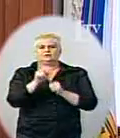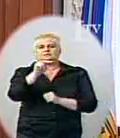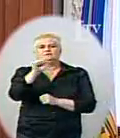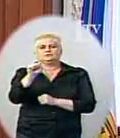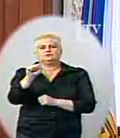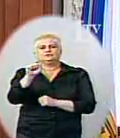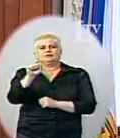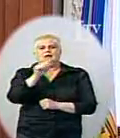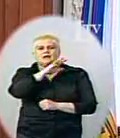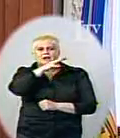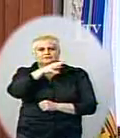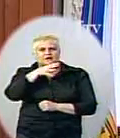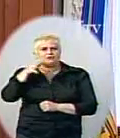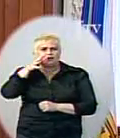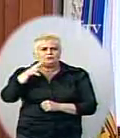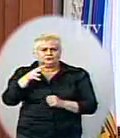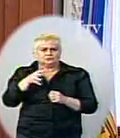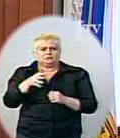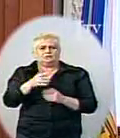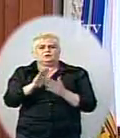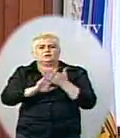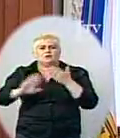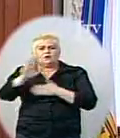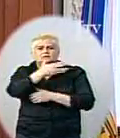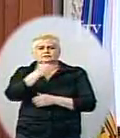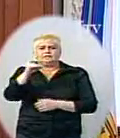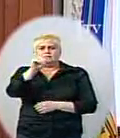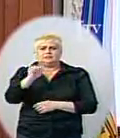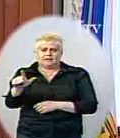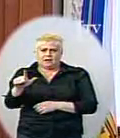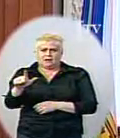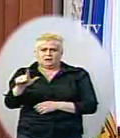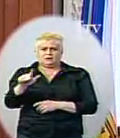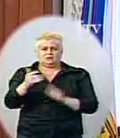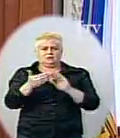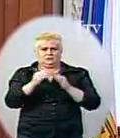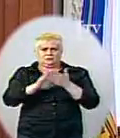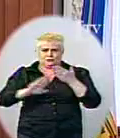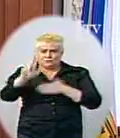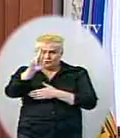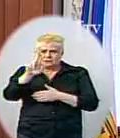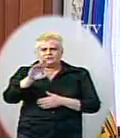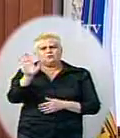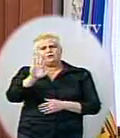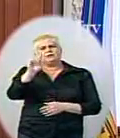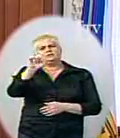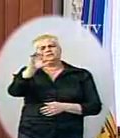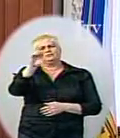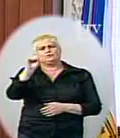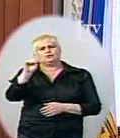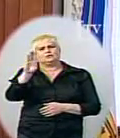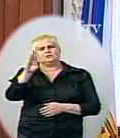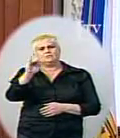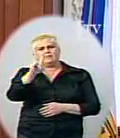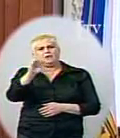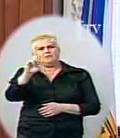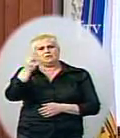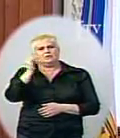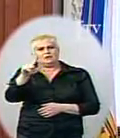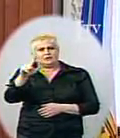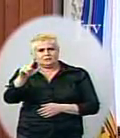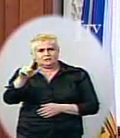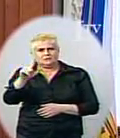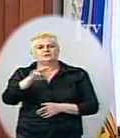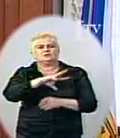College and Dalhousie University in Truro Bible Hill. The merger will position the